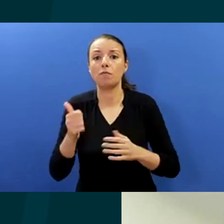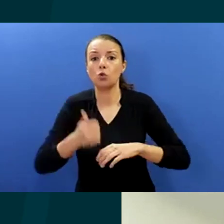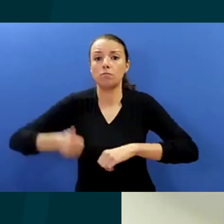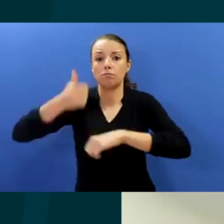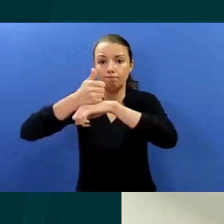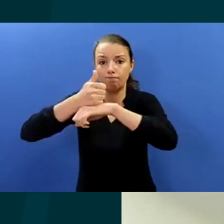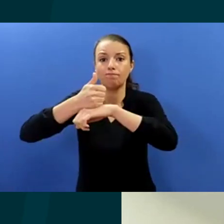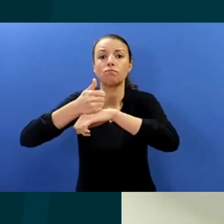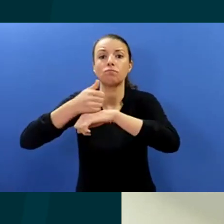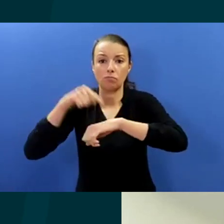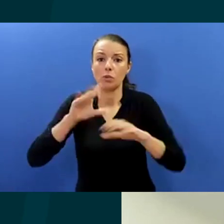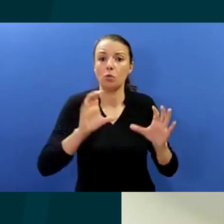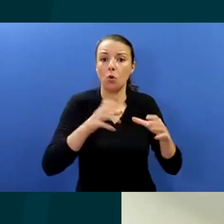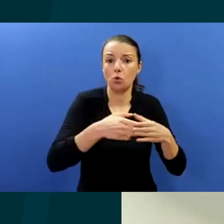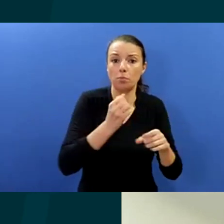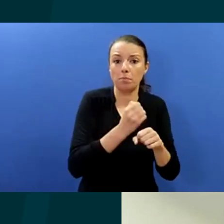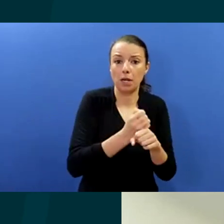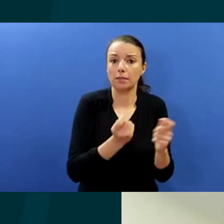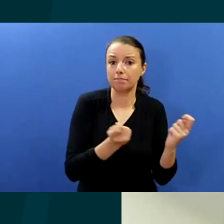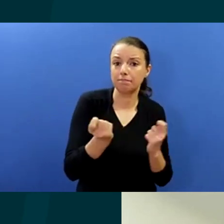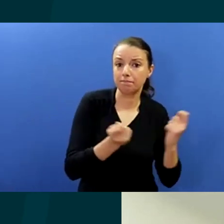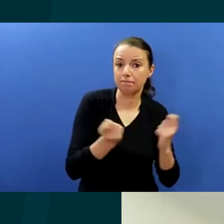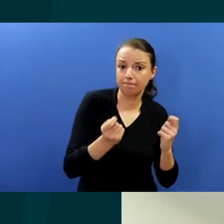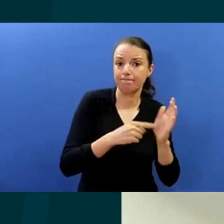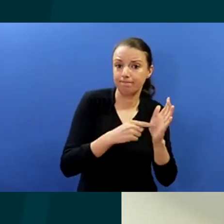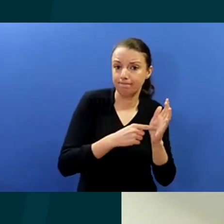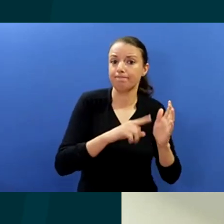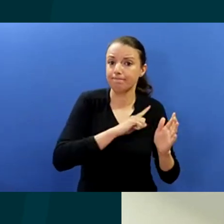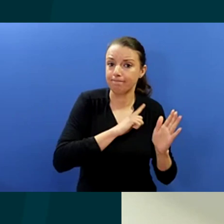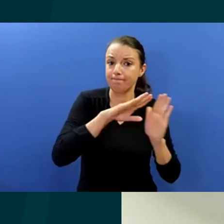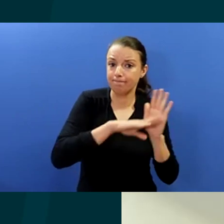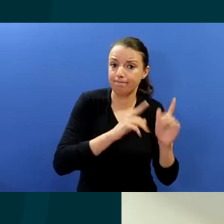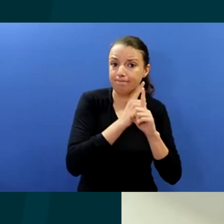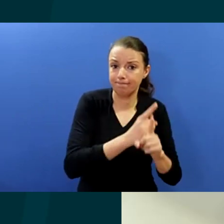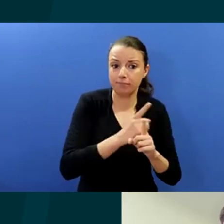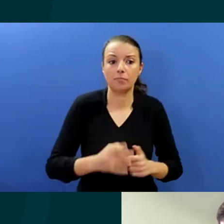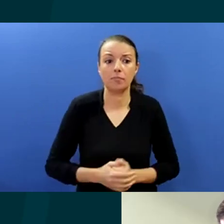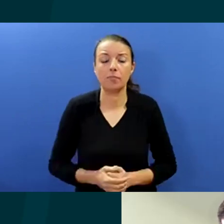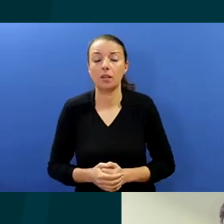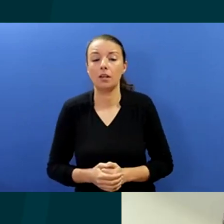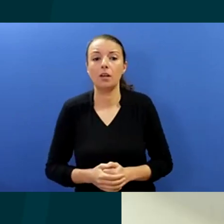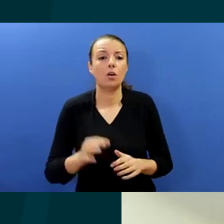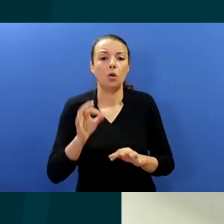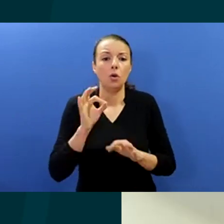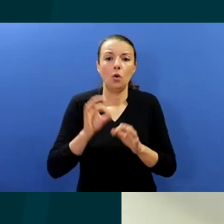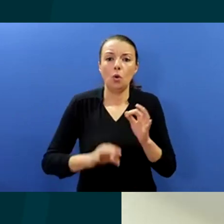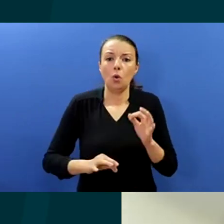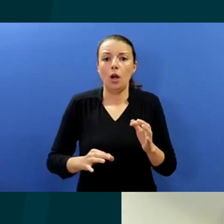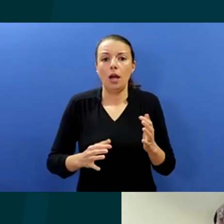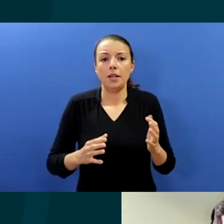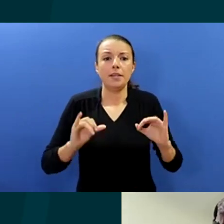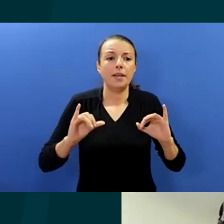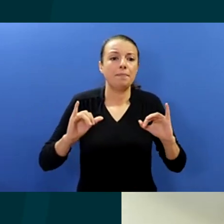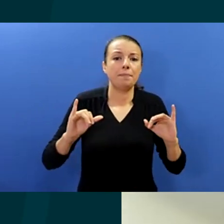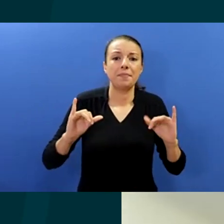And no, I will not say how to manage conflicts and tensions, because this is a 2-day training on facilitation and